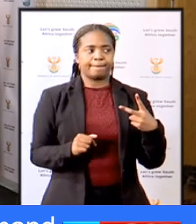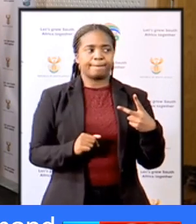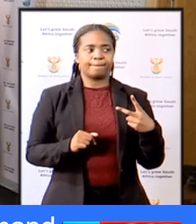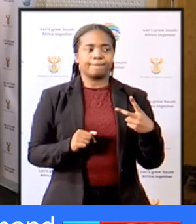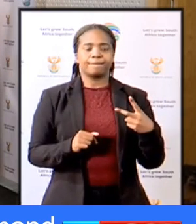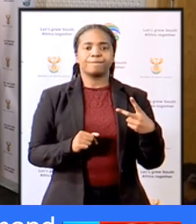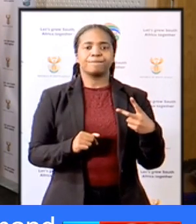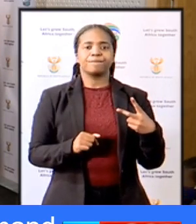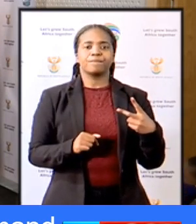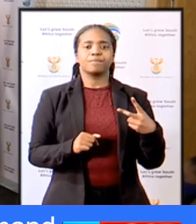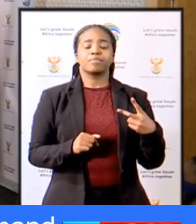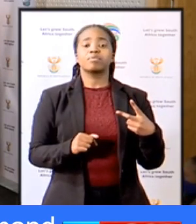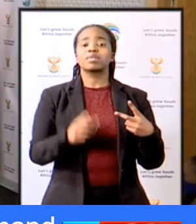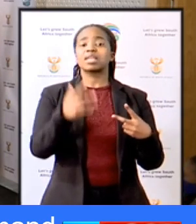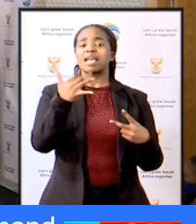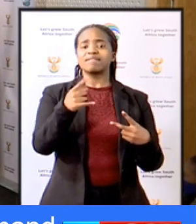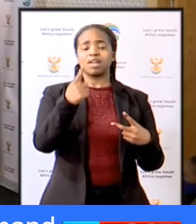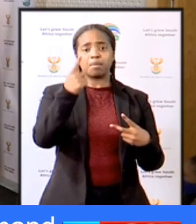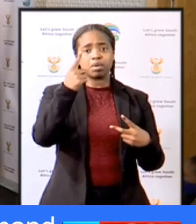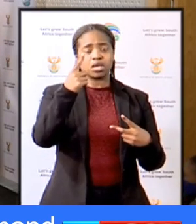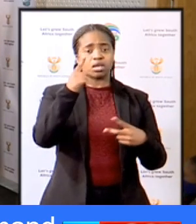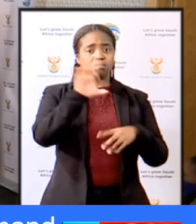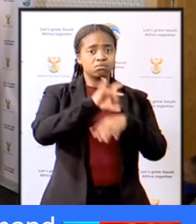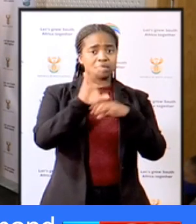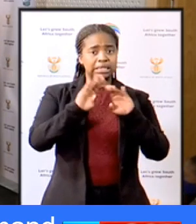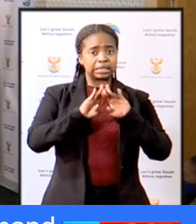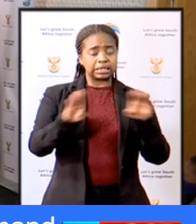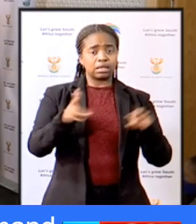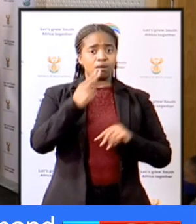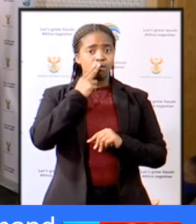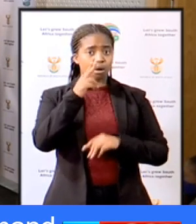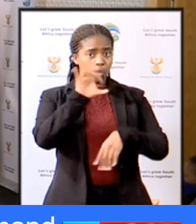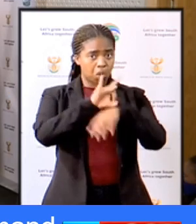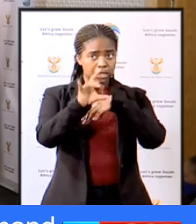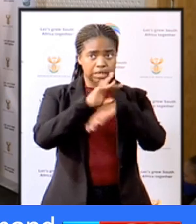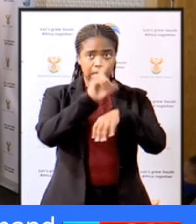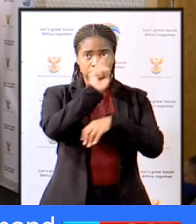were there experts or scientists consulted on the ban of tobacco products?